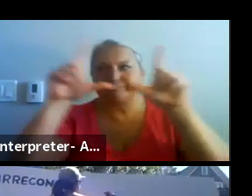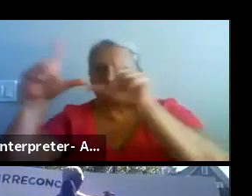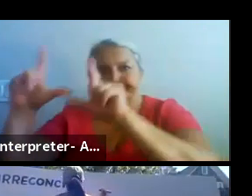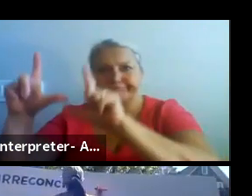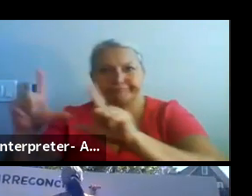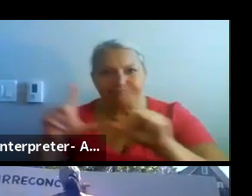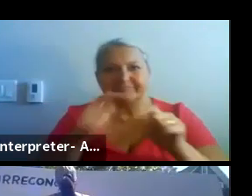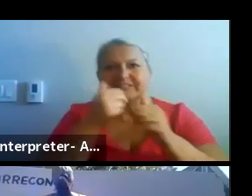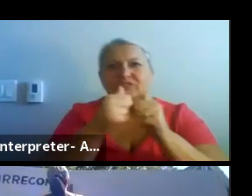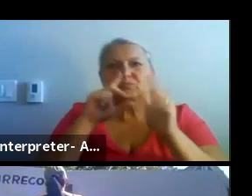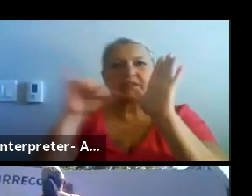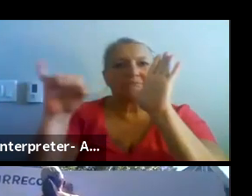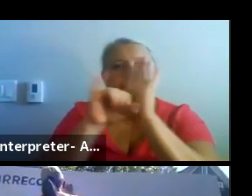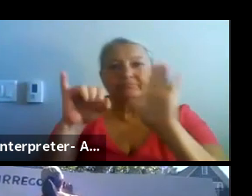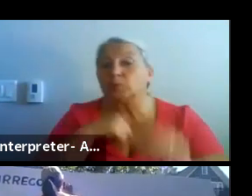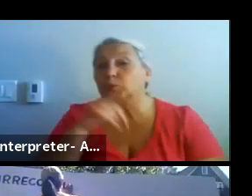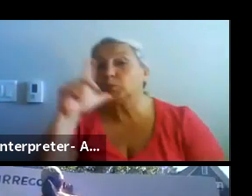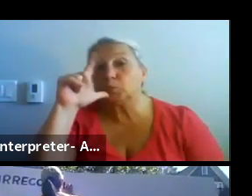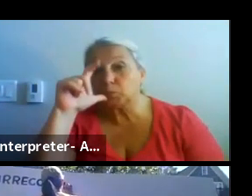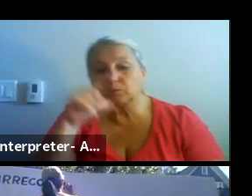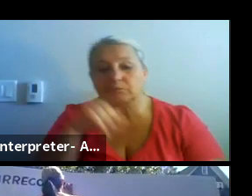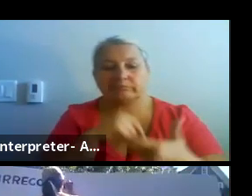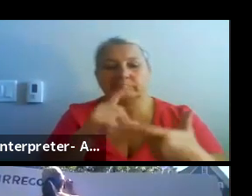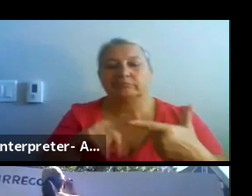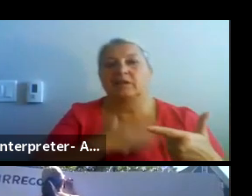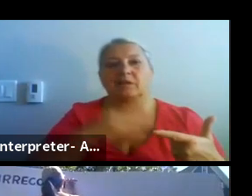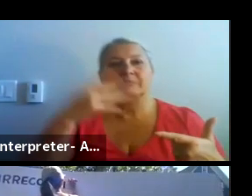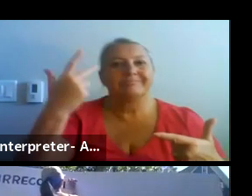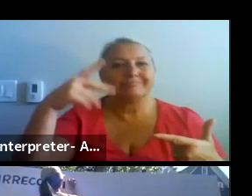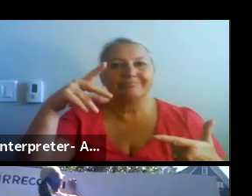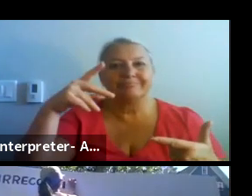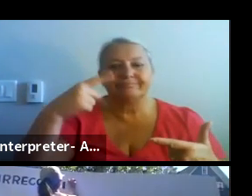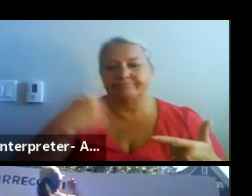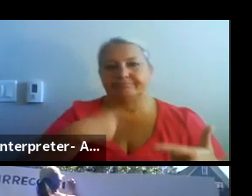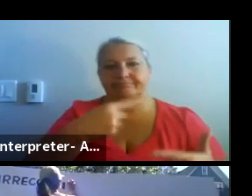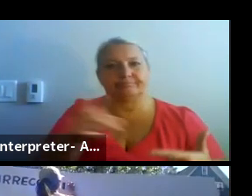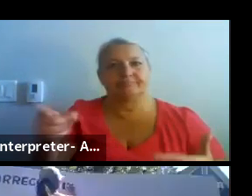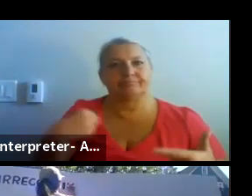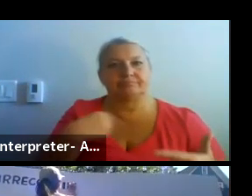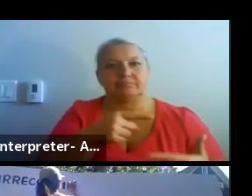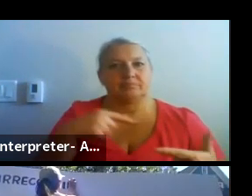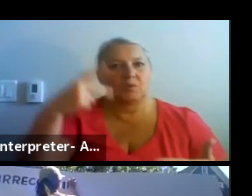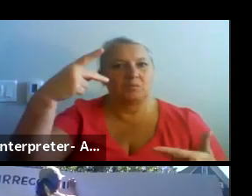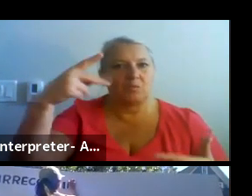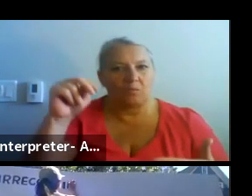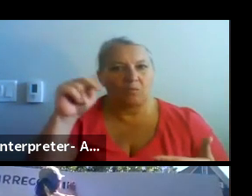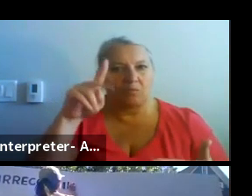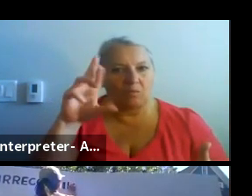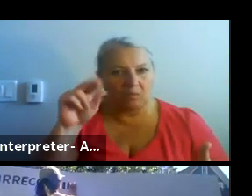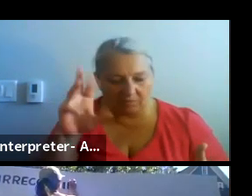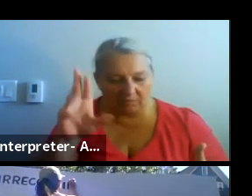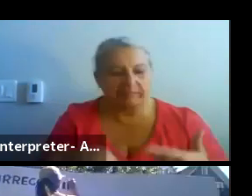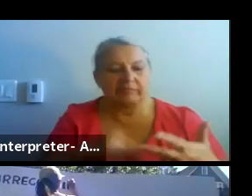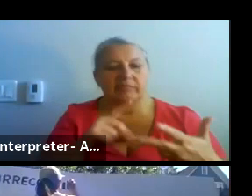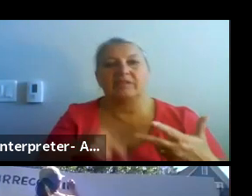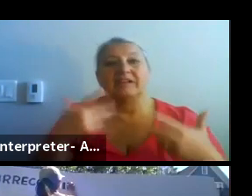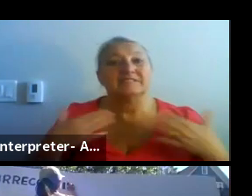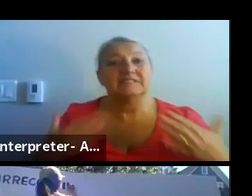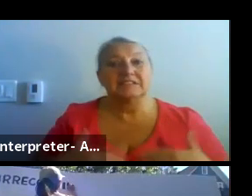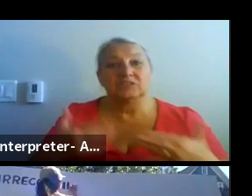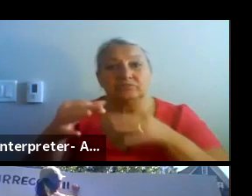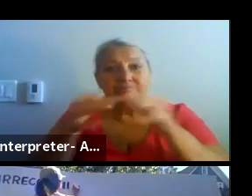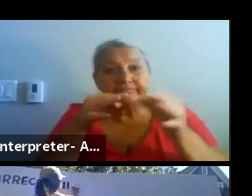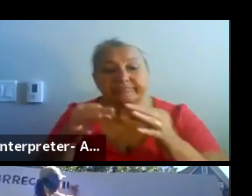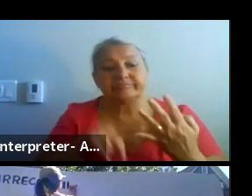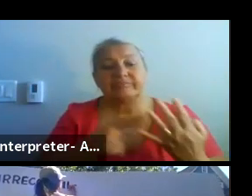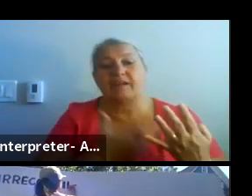stating our name, pronouns, if applicable, land acknowledgements, a physical description, how we are, our